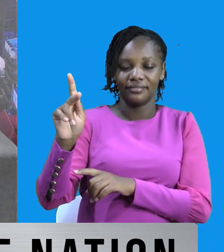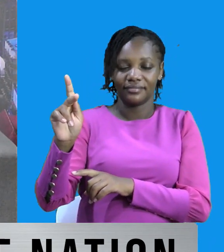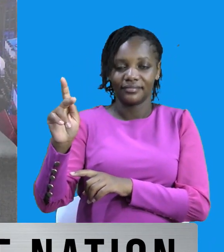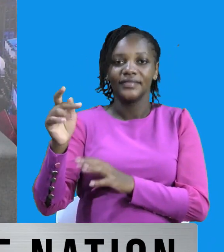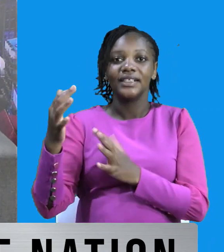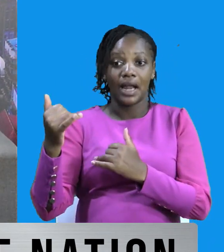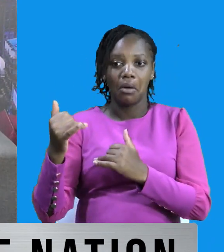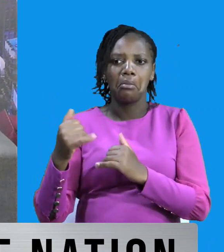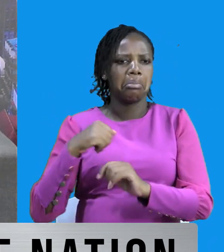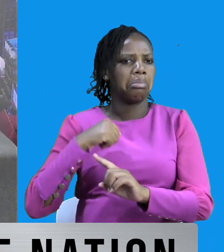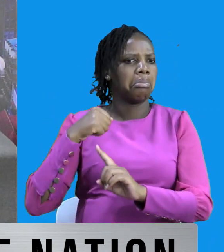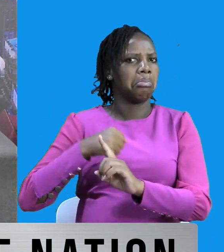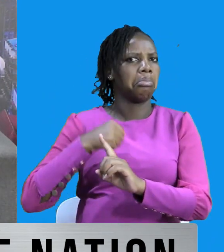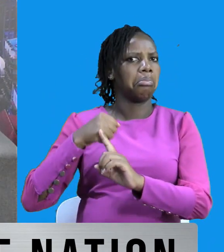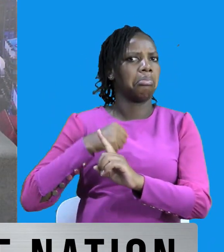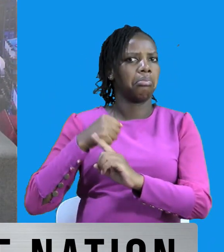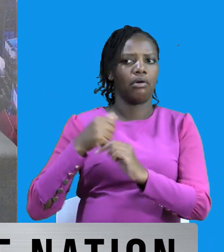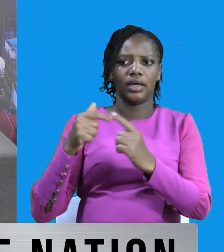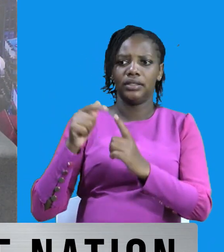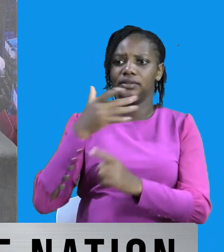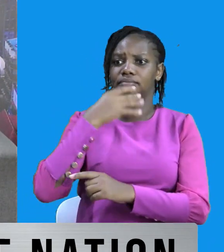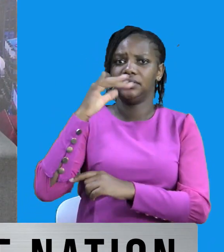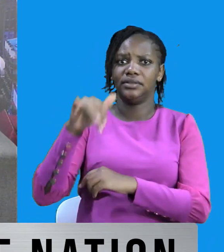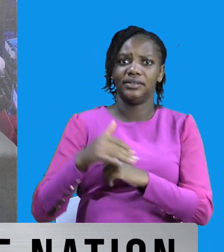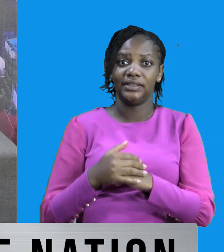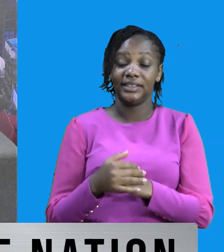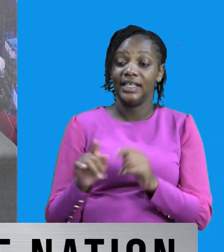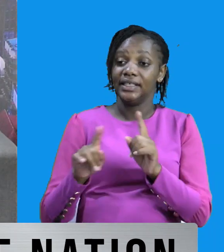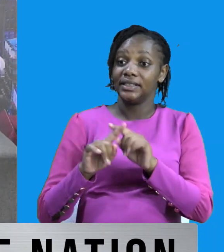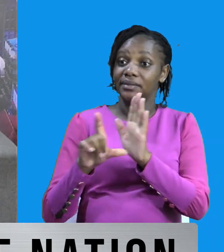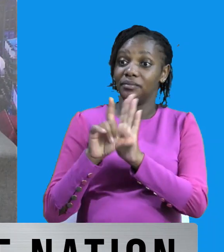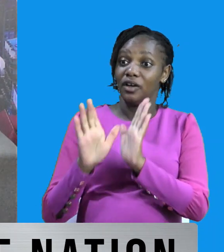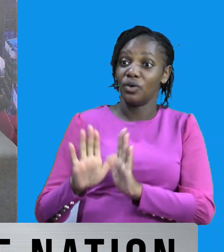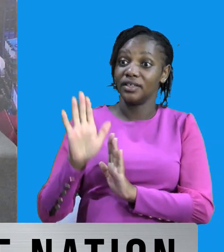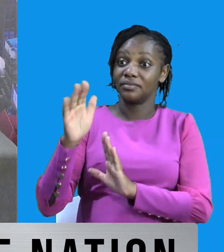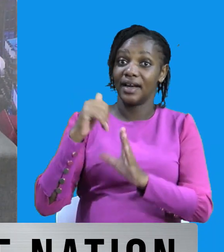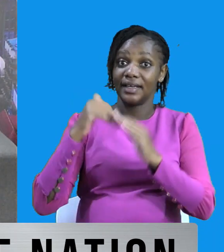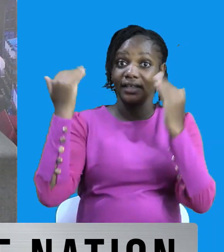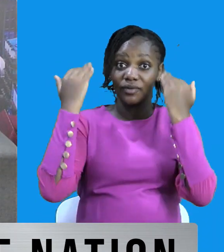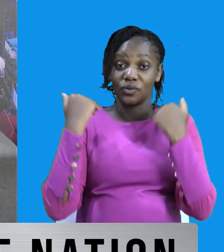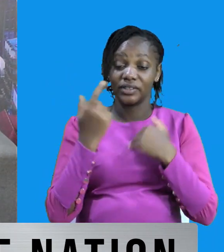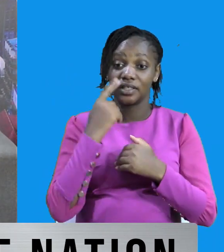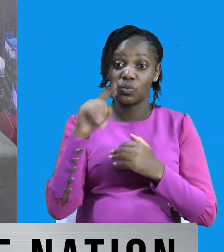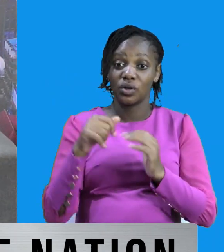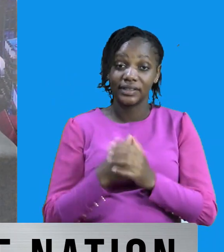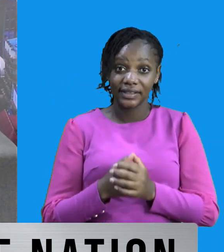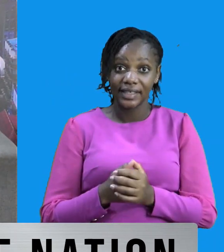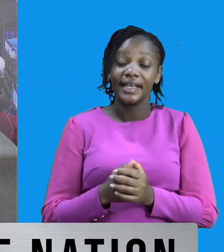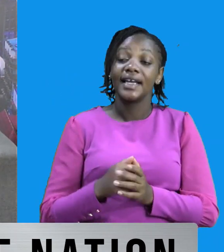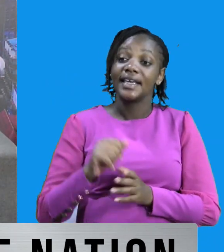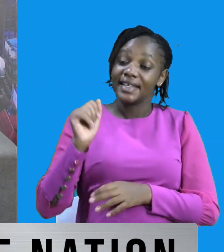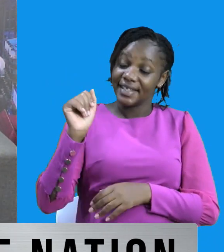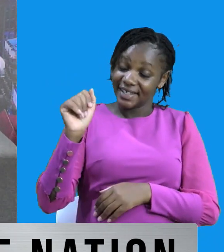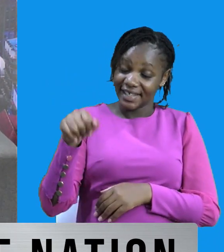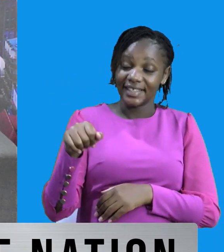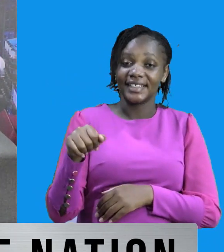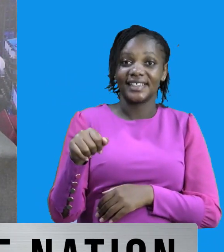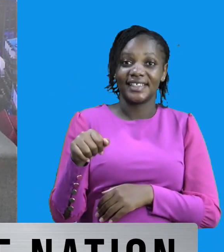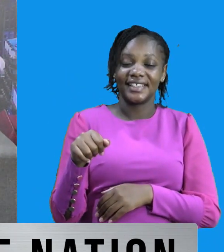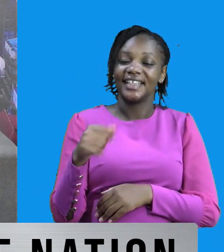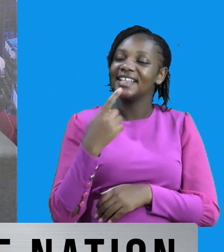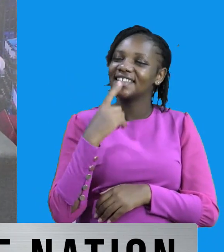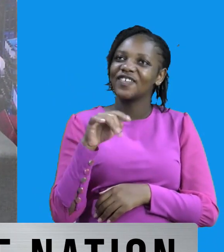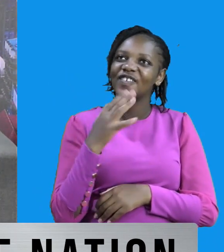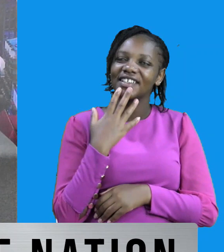out very strongly to fight him. Yeah. His lawyers in court are saying, he also has lawyers now, are